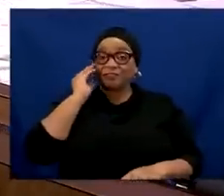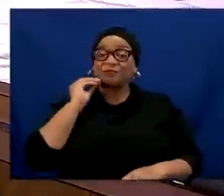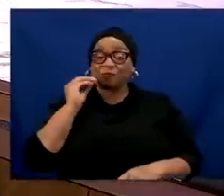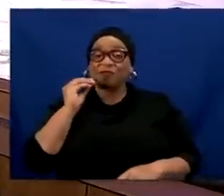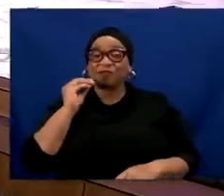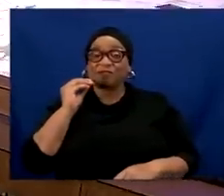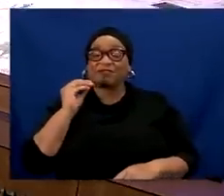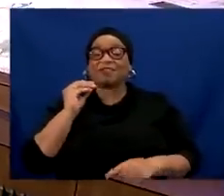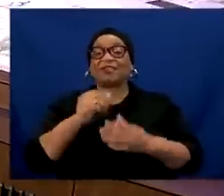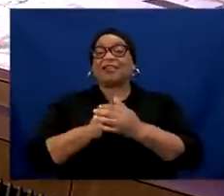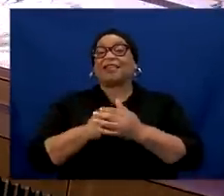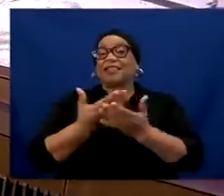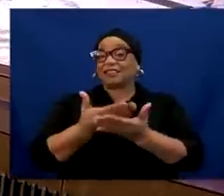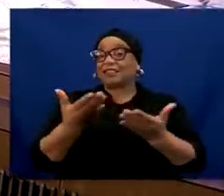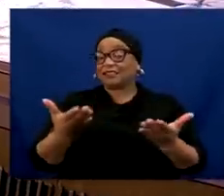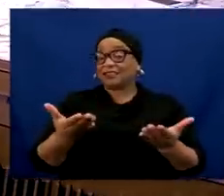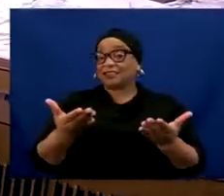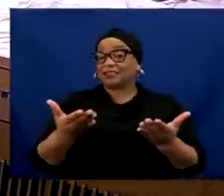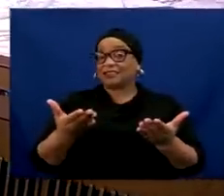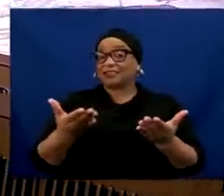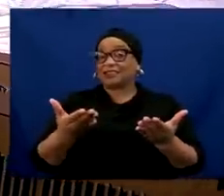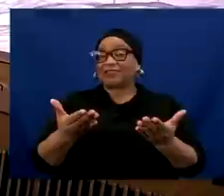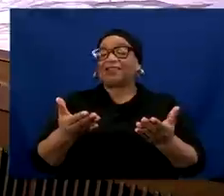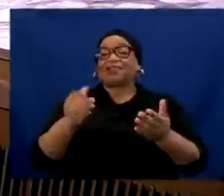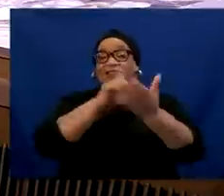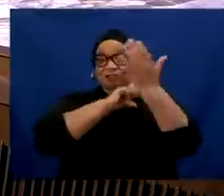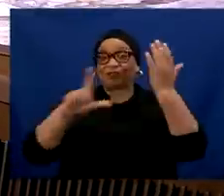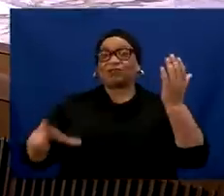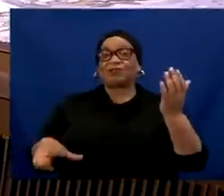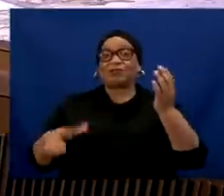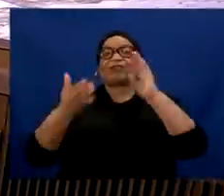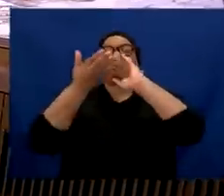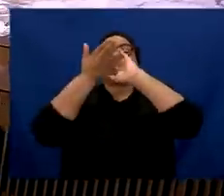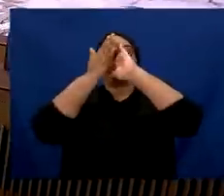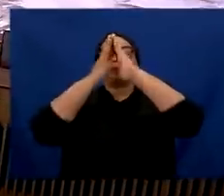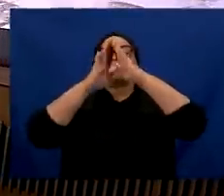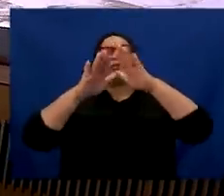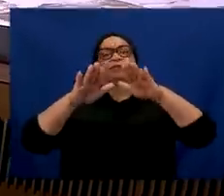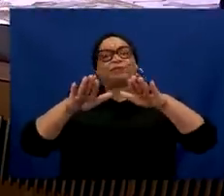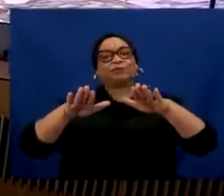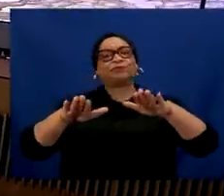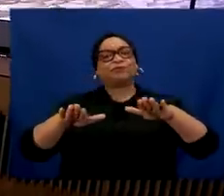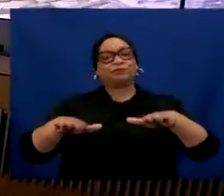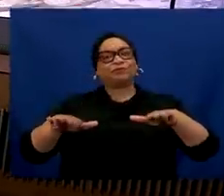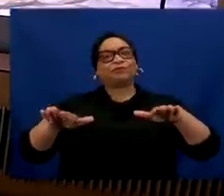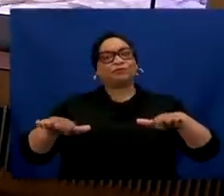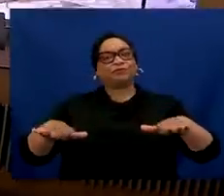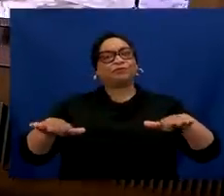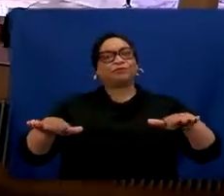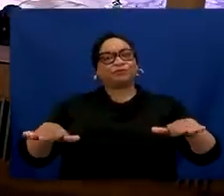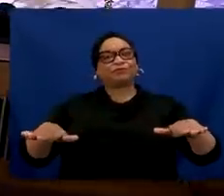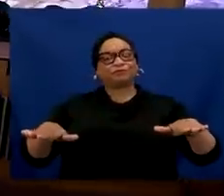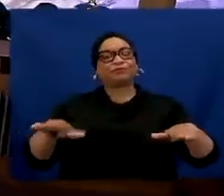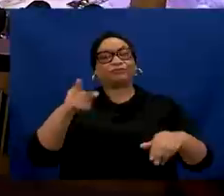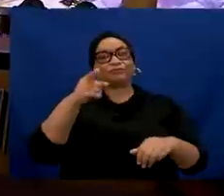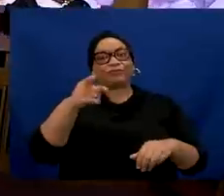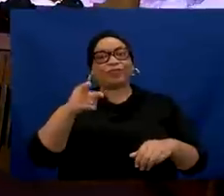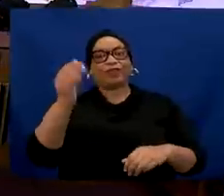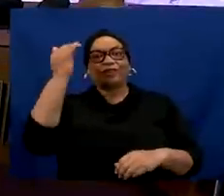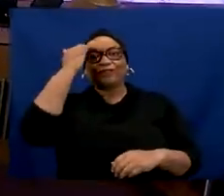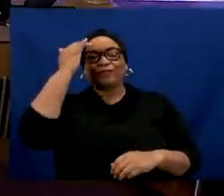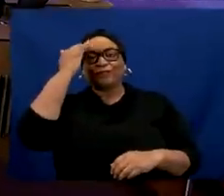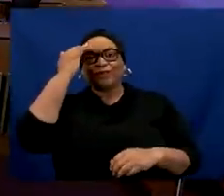some seasons in your life when the Lord had to talk you off the ledge. Or the Lord sent